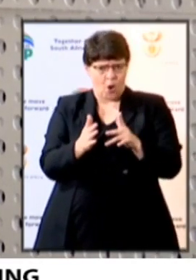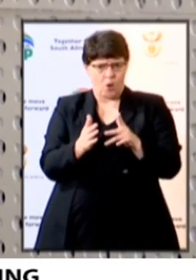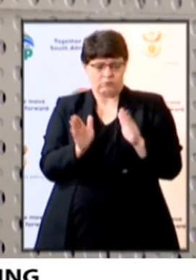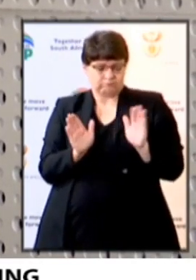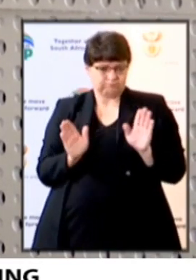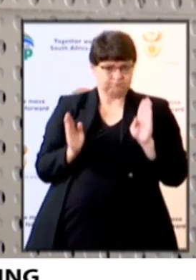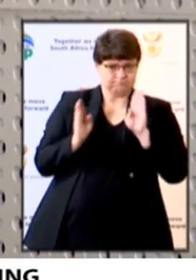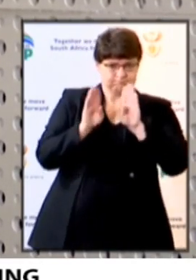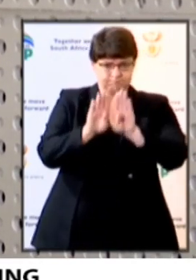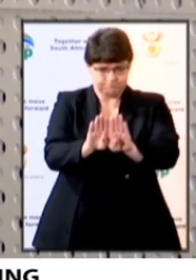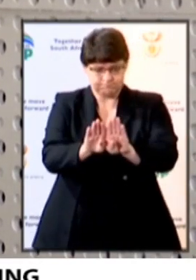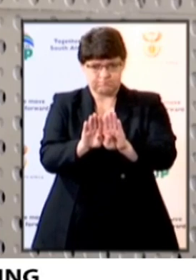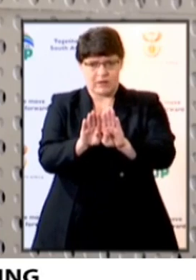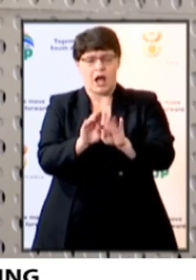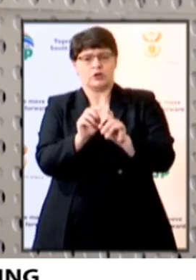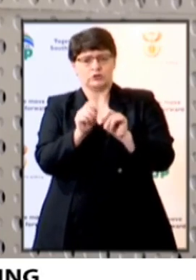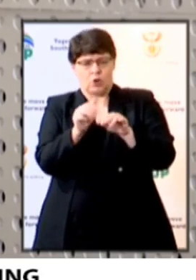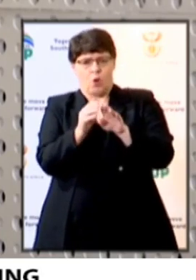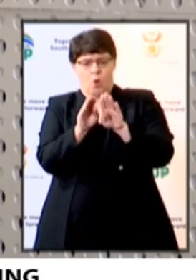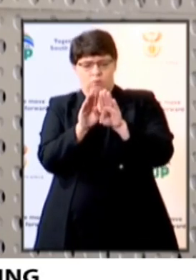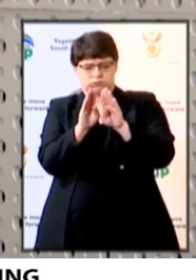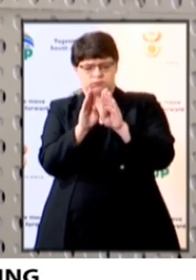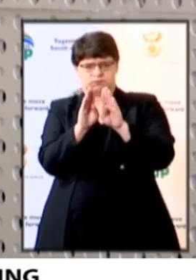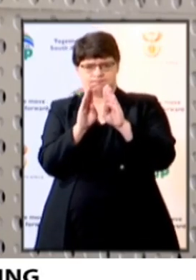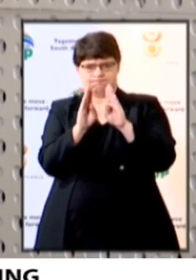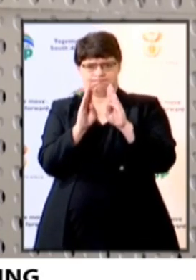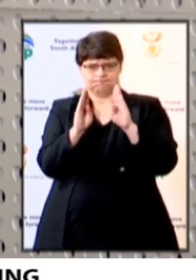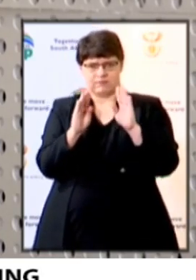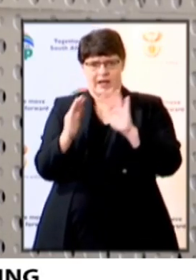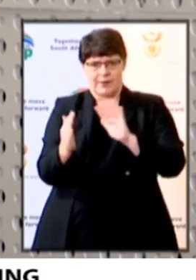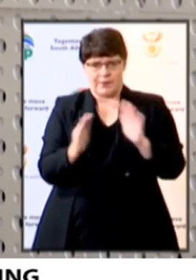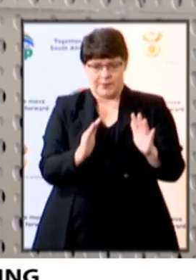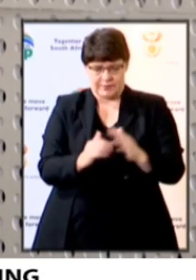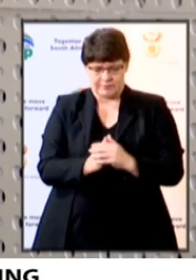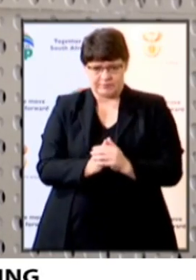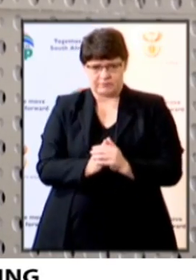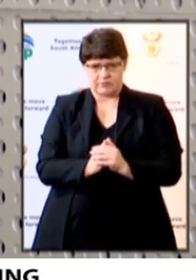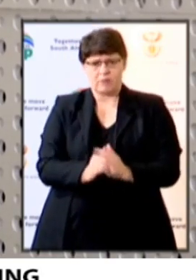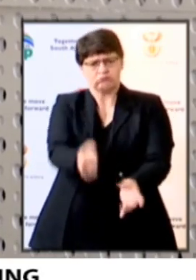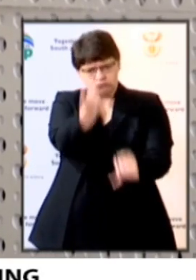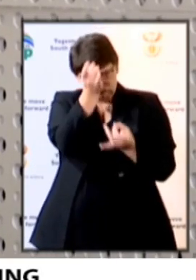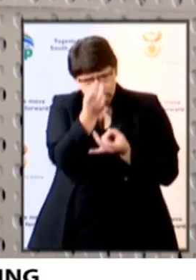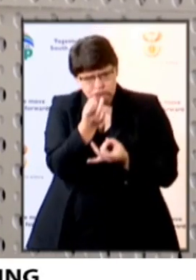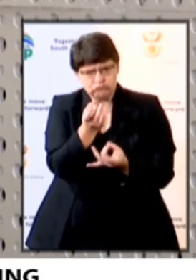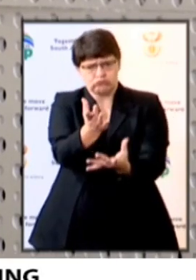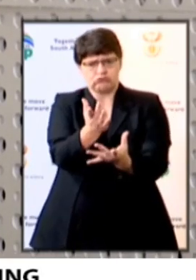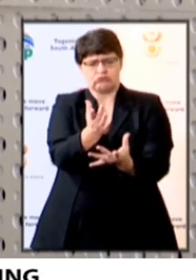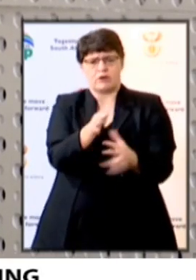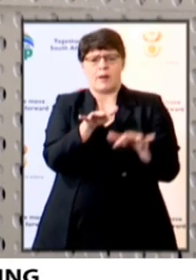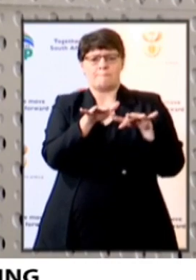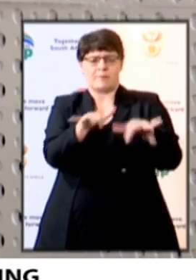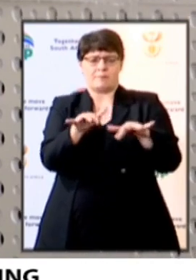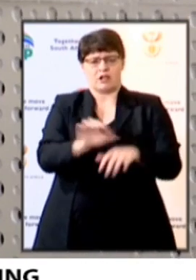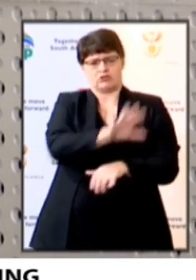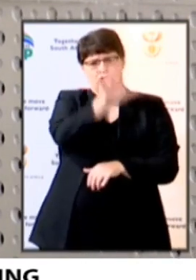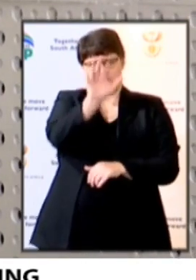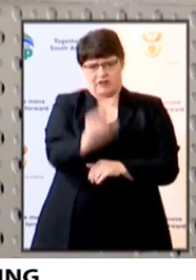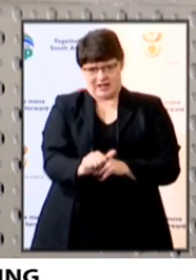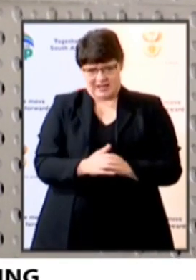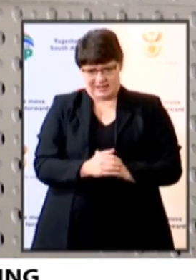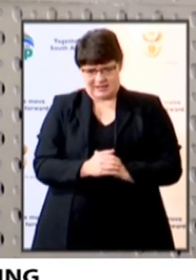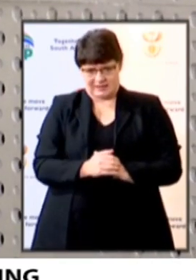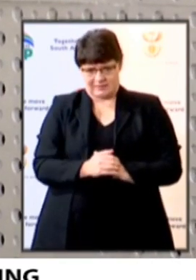lockdown. And before I even call them, can we indicate to all South Africans that the lockdown